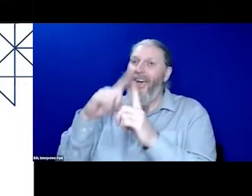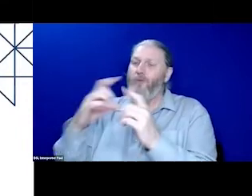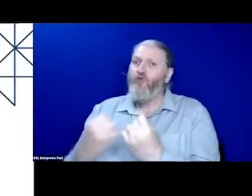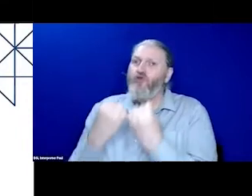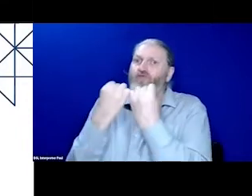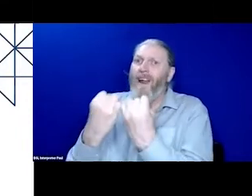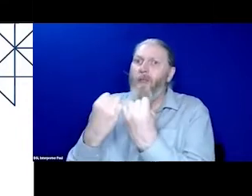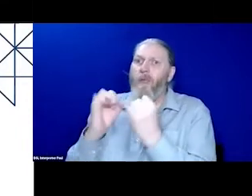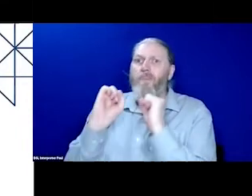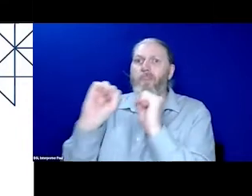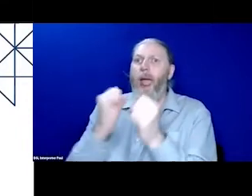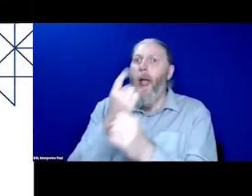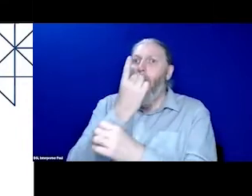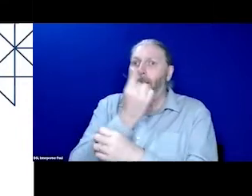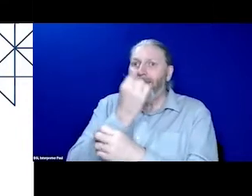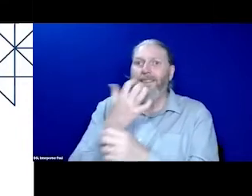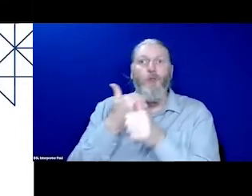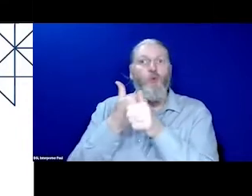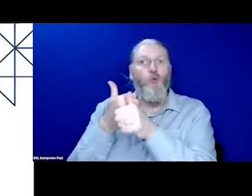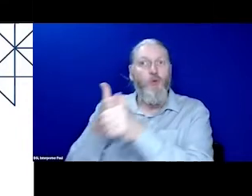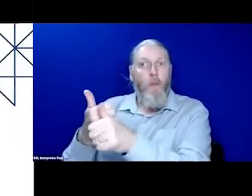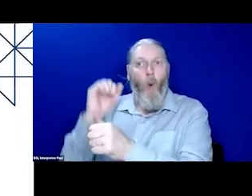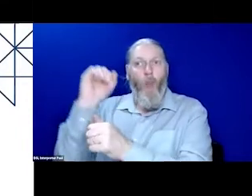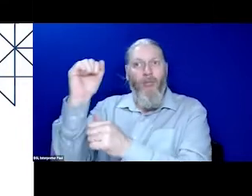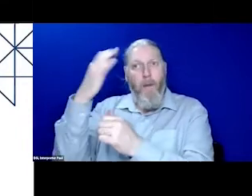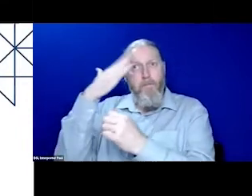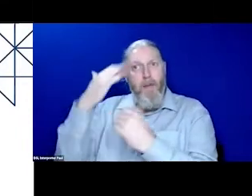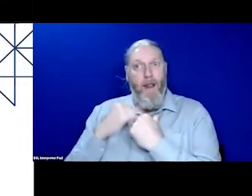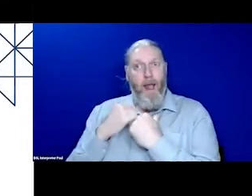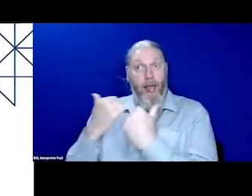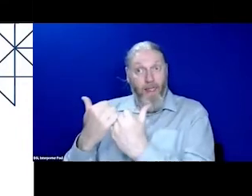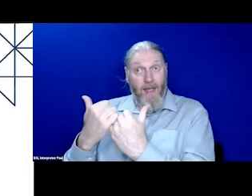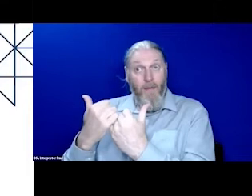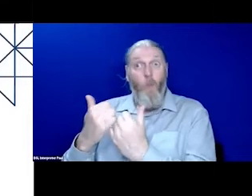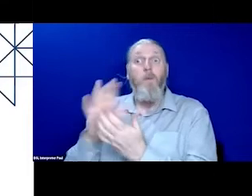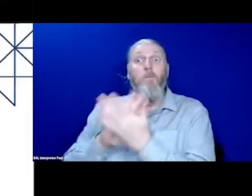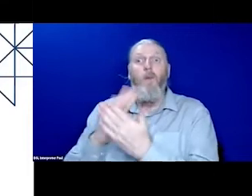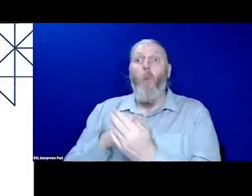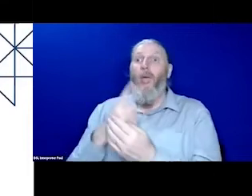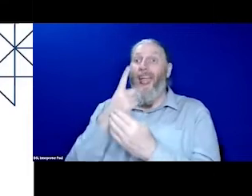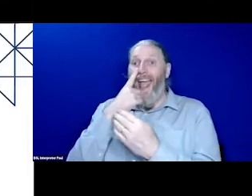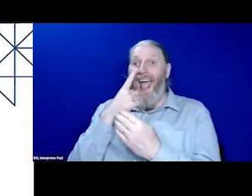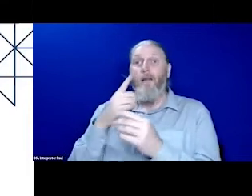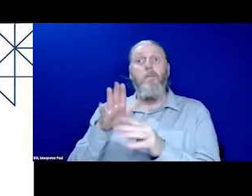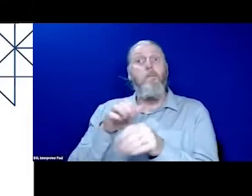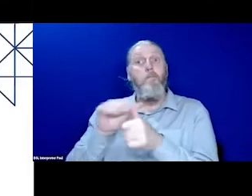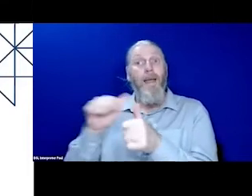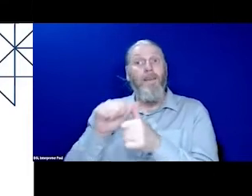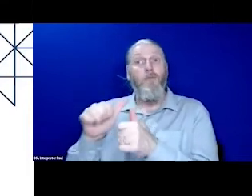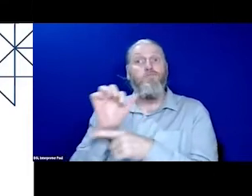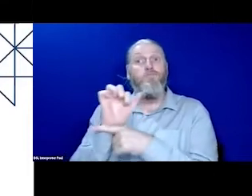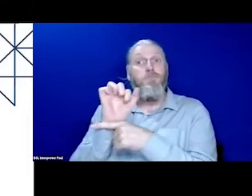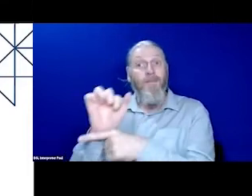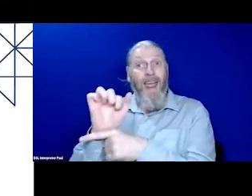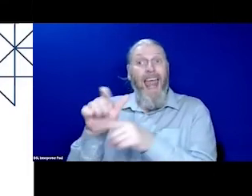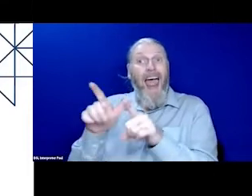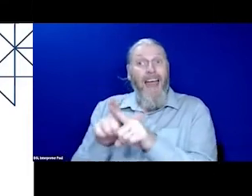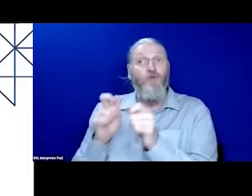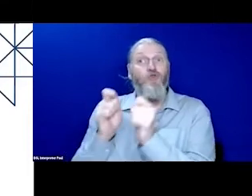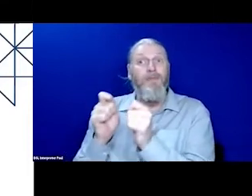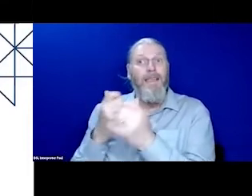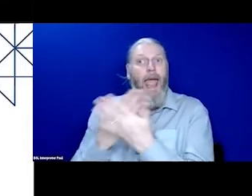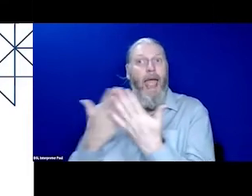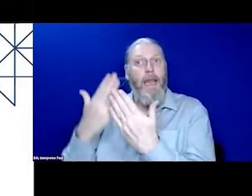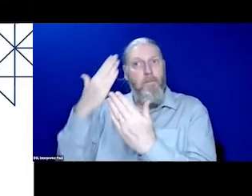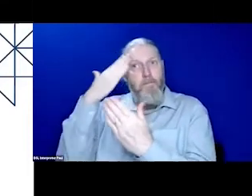health and well-being, enabling them to better prevent and treat youth mental health and mental illness, while